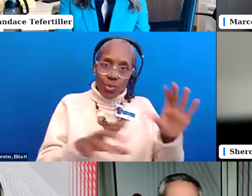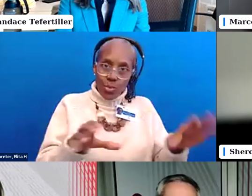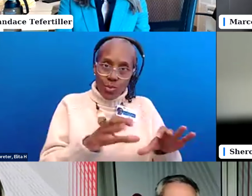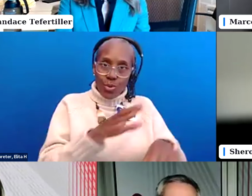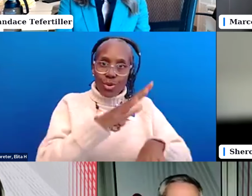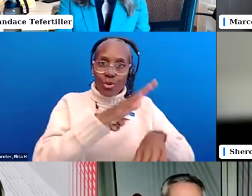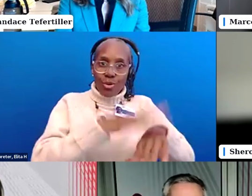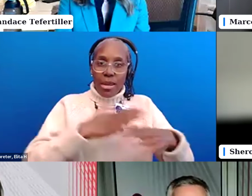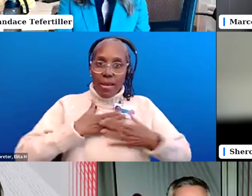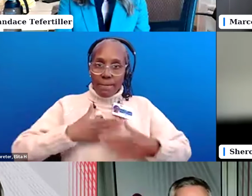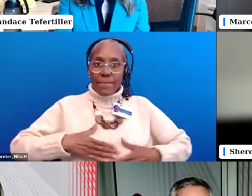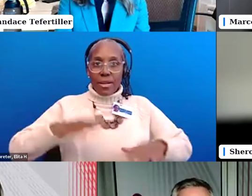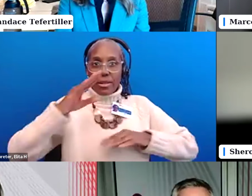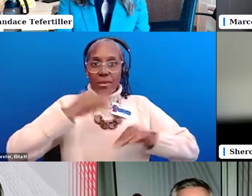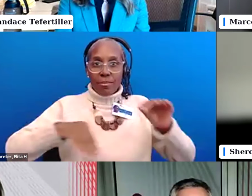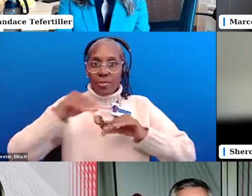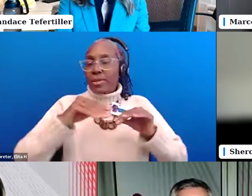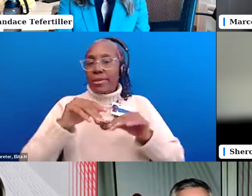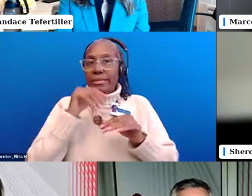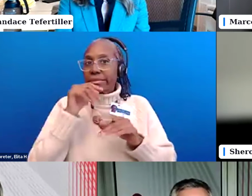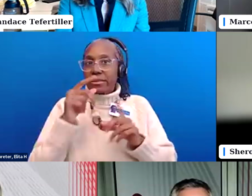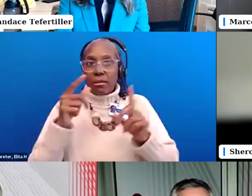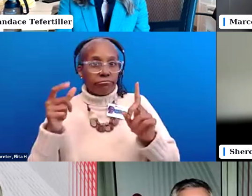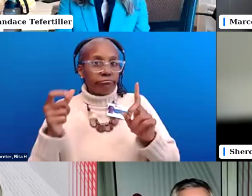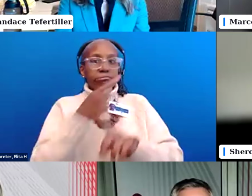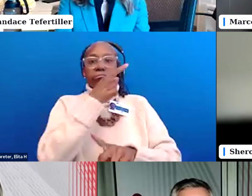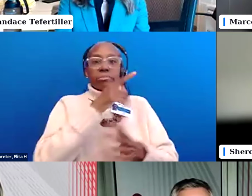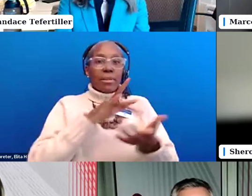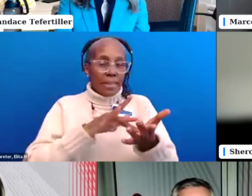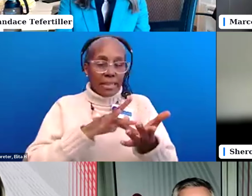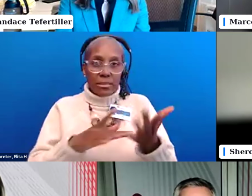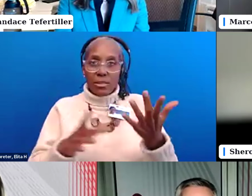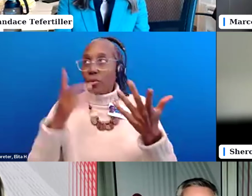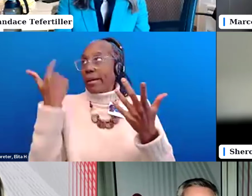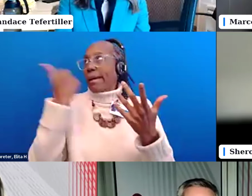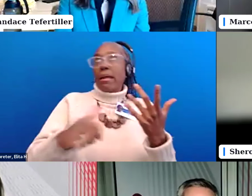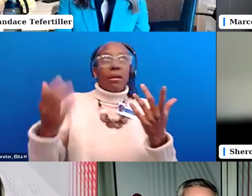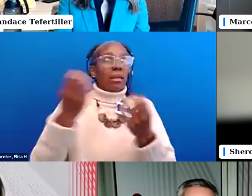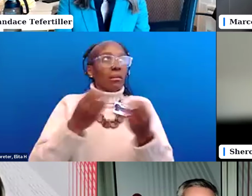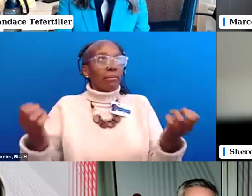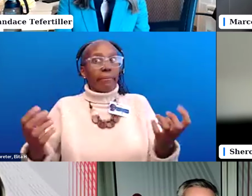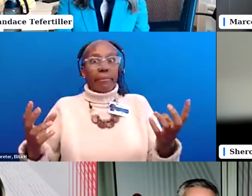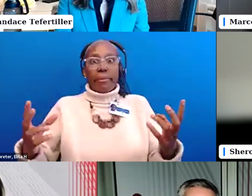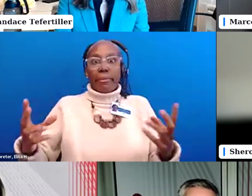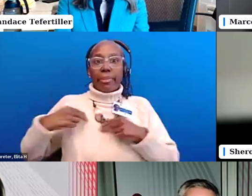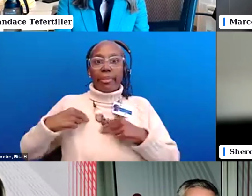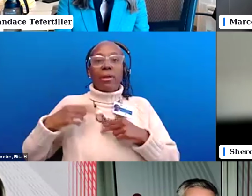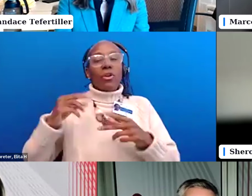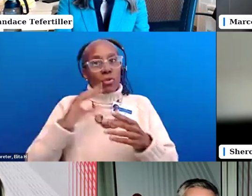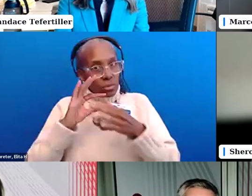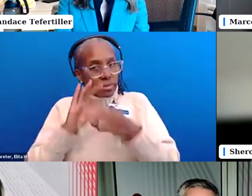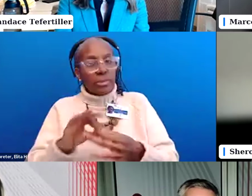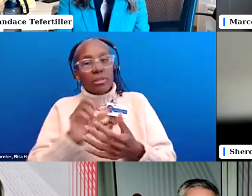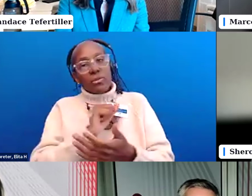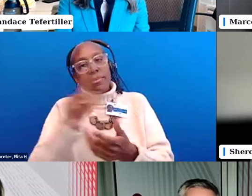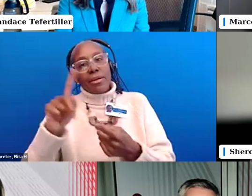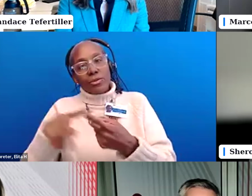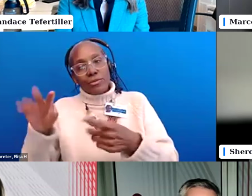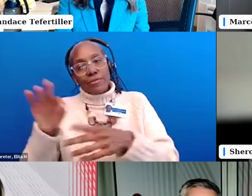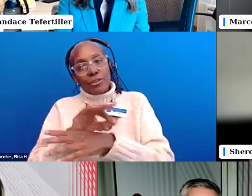on, our body movement. You know, it's not a medication or just device on thing. It's directly related to return of function.